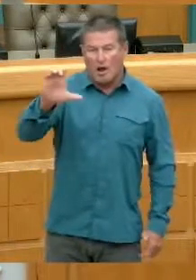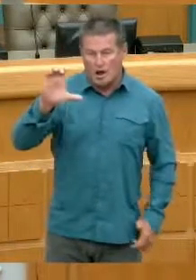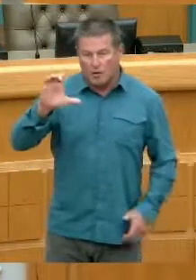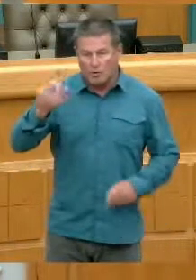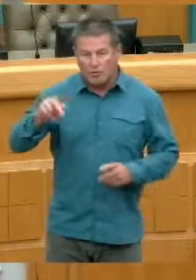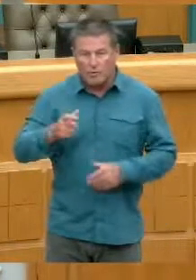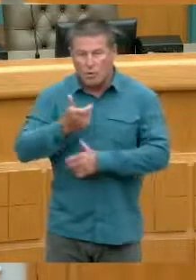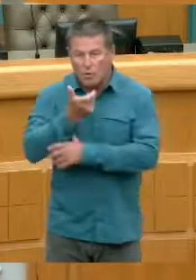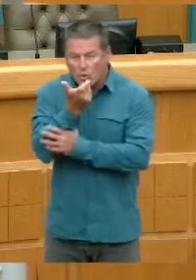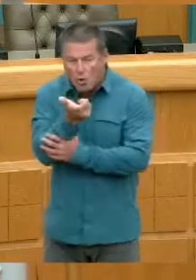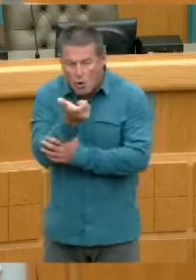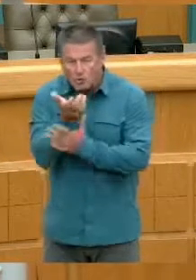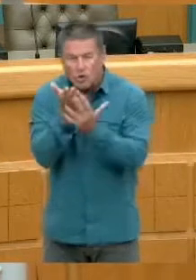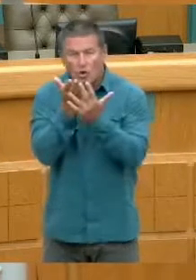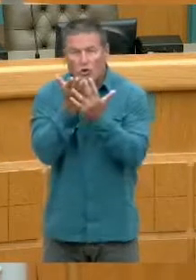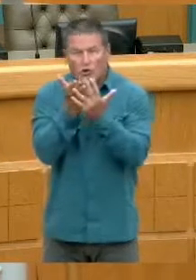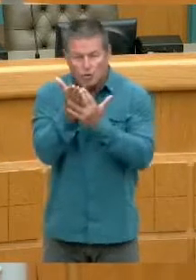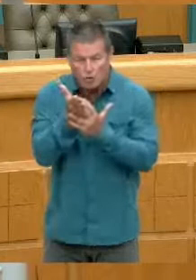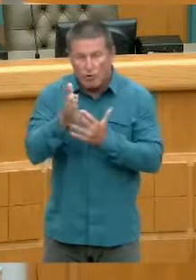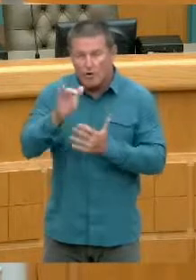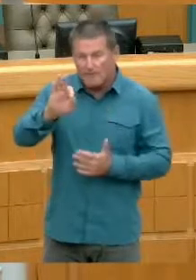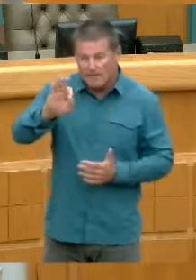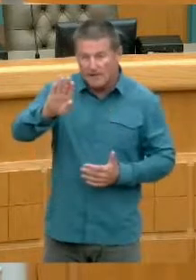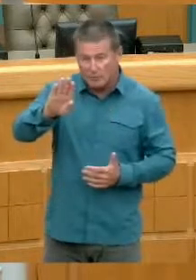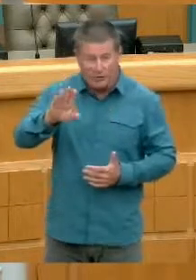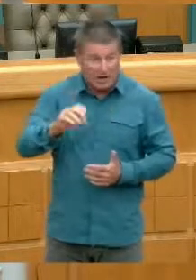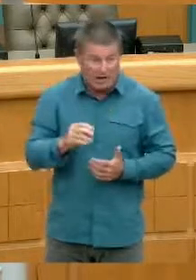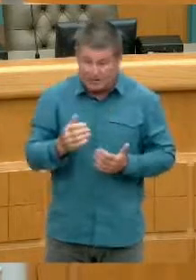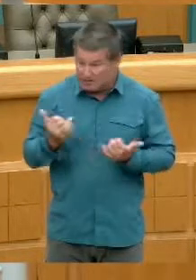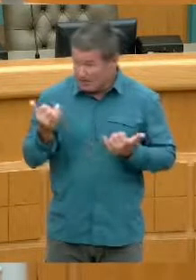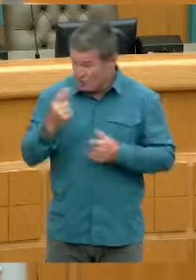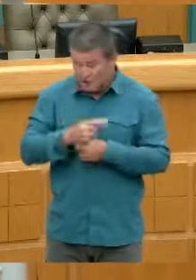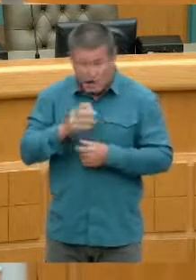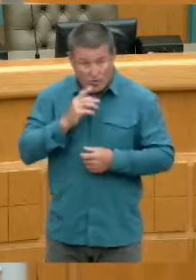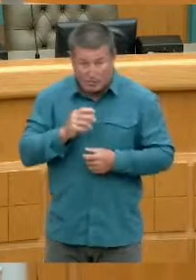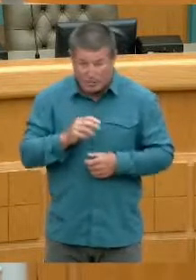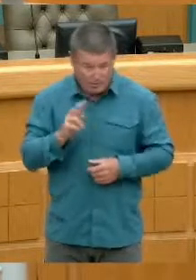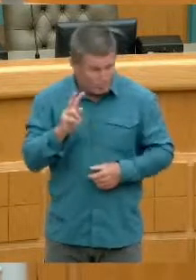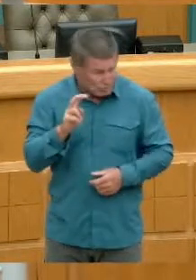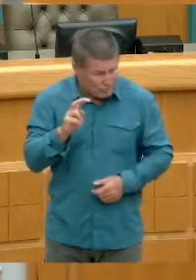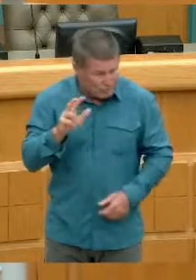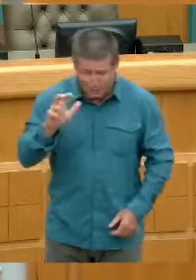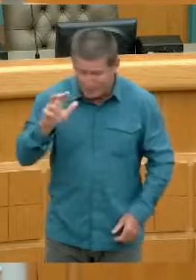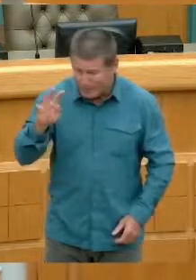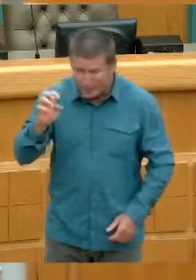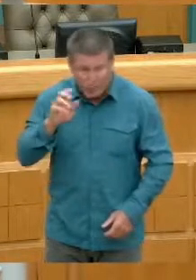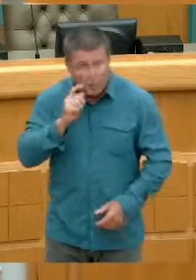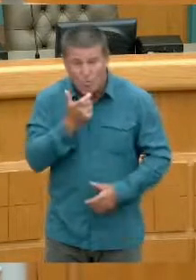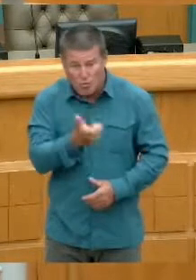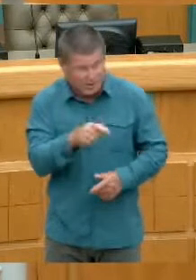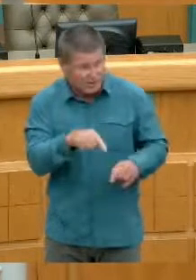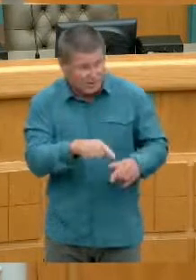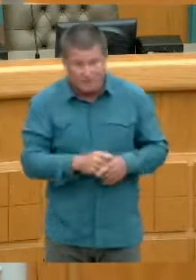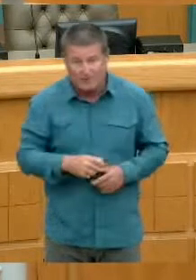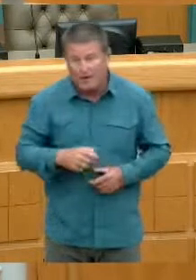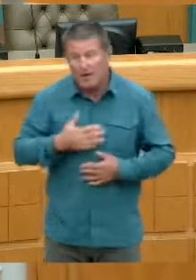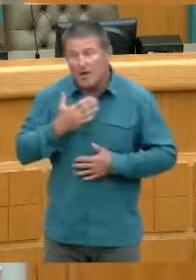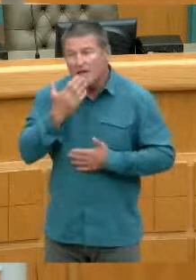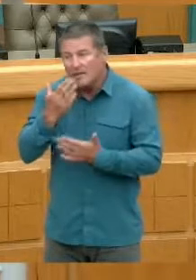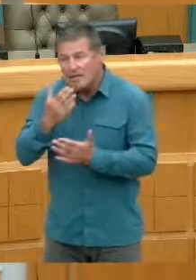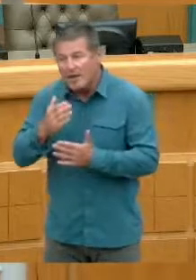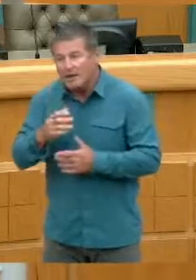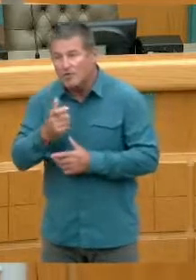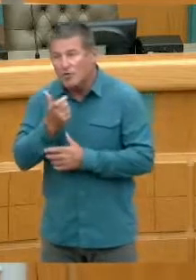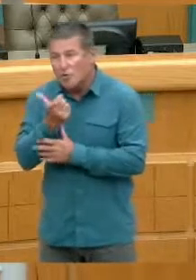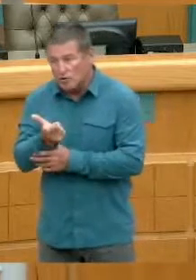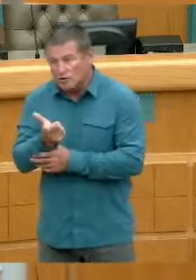that number will grow probably to 200, 300, 400 before we're done today. We appreciate you watching, and we know that this is important, and we